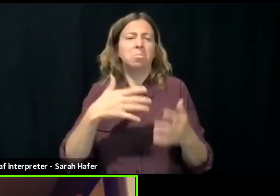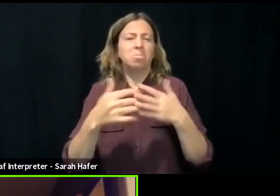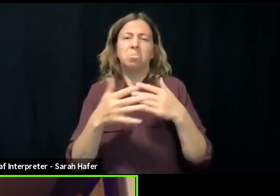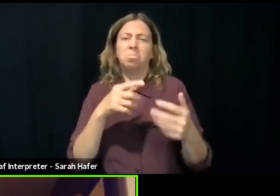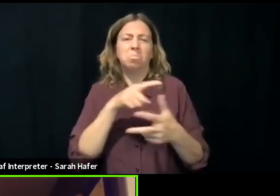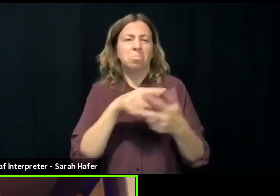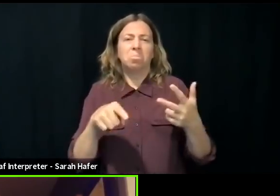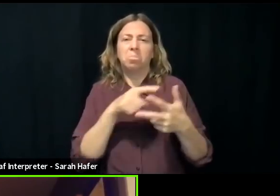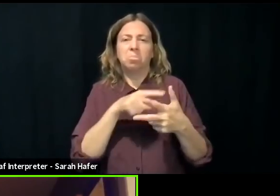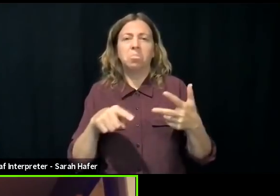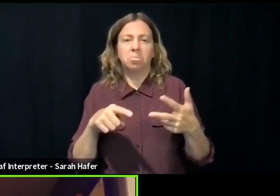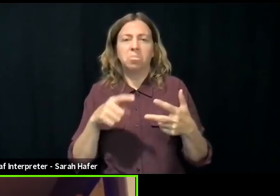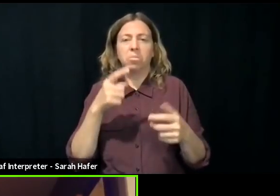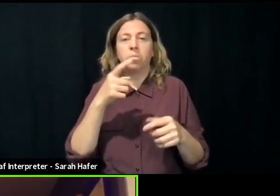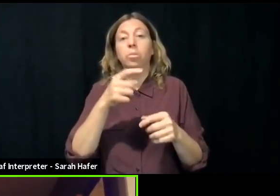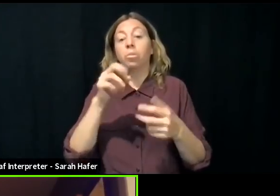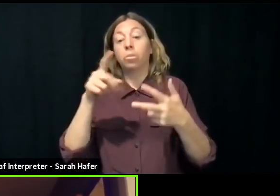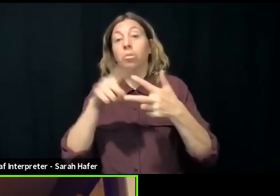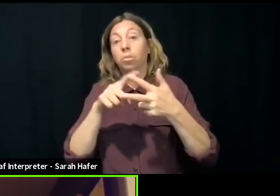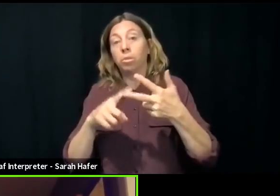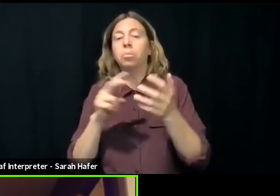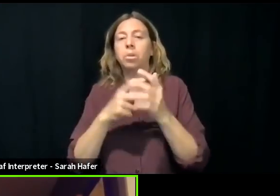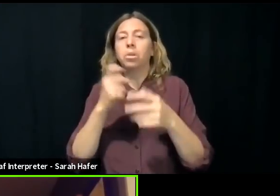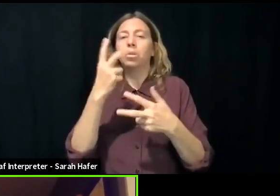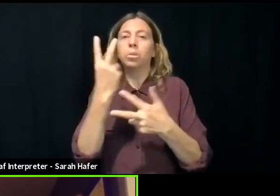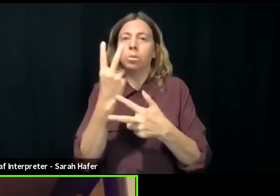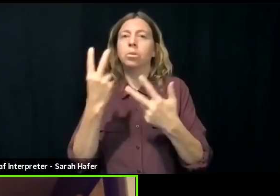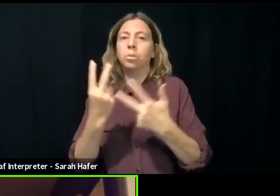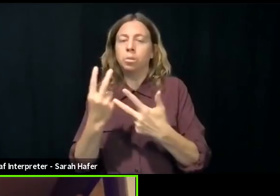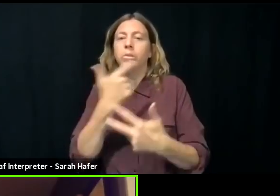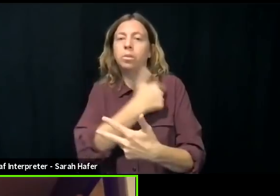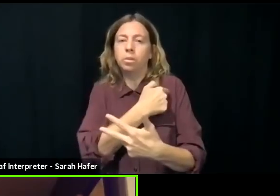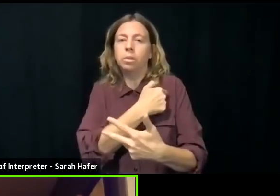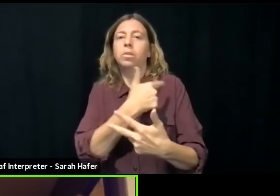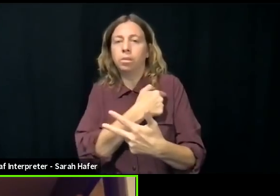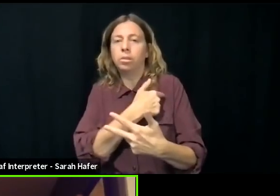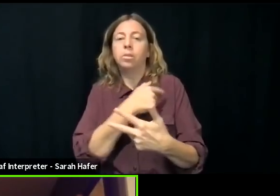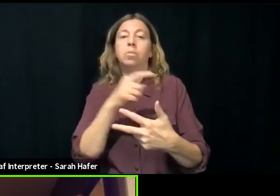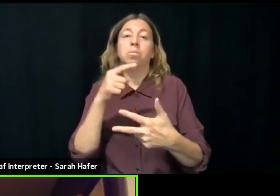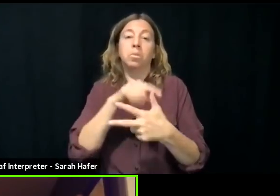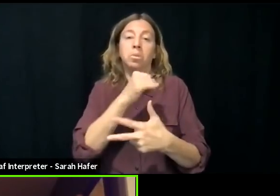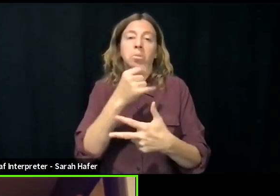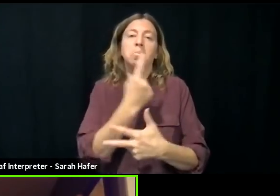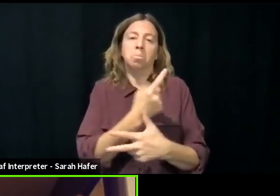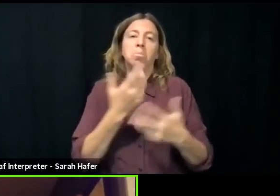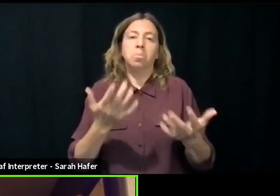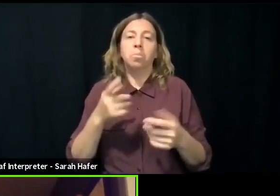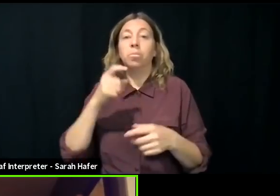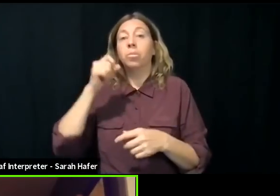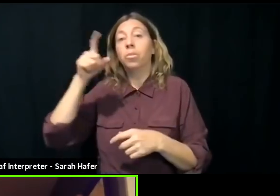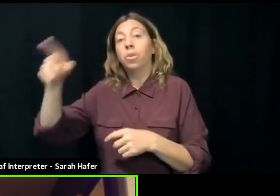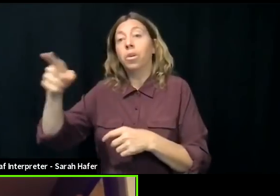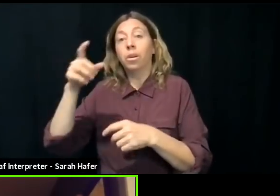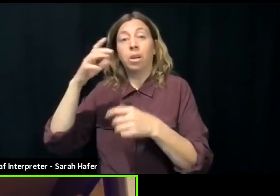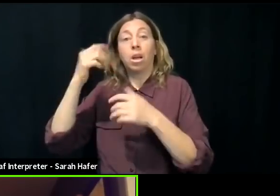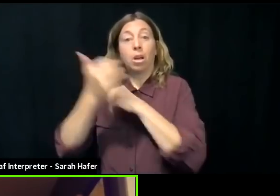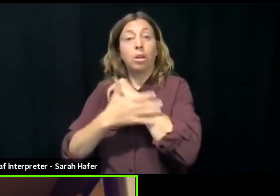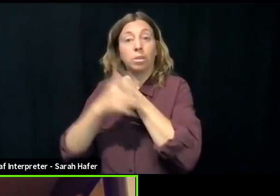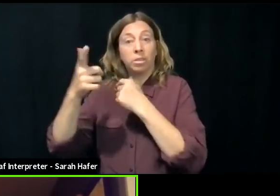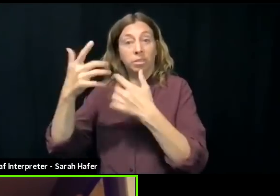Moderna. If you received a full series of vaccines in a foreign country that were authorized in that country, you shouldn't need to